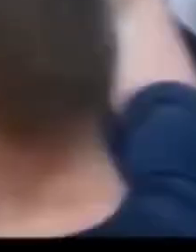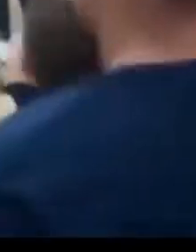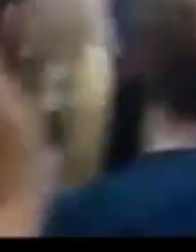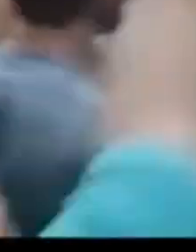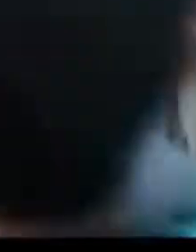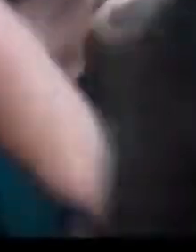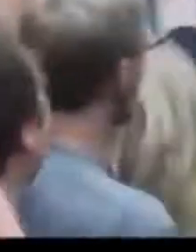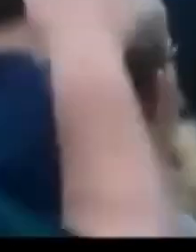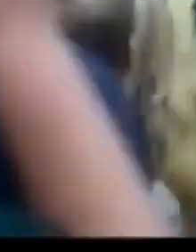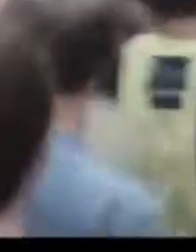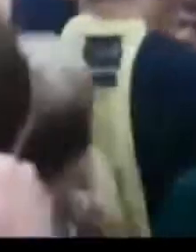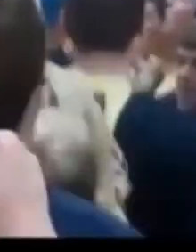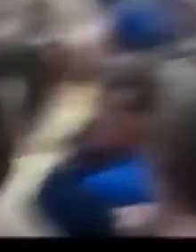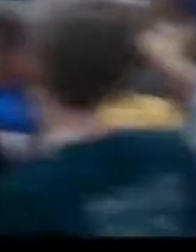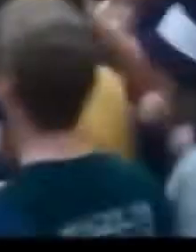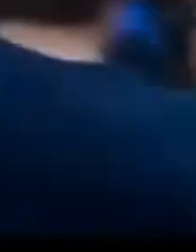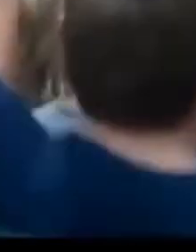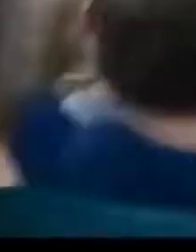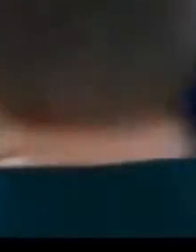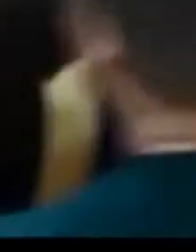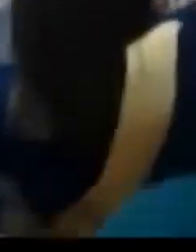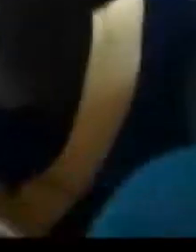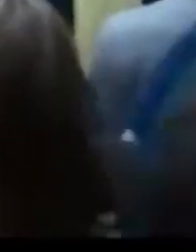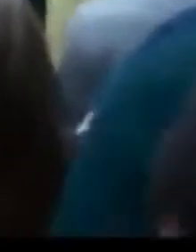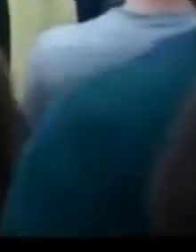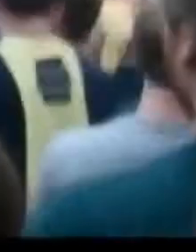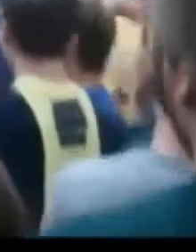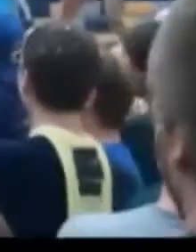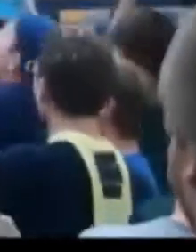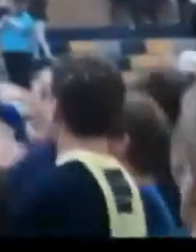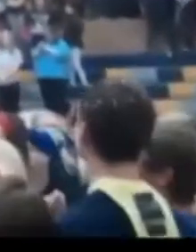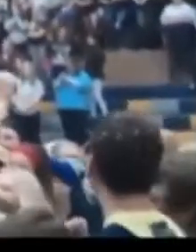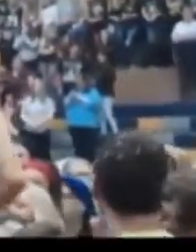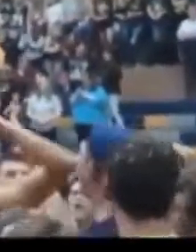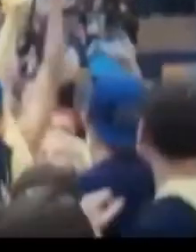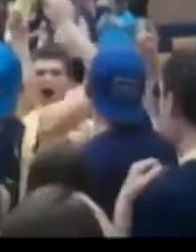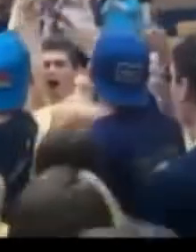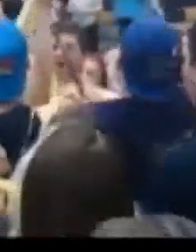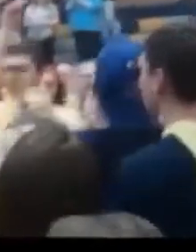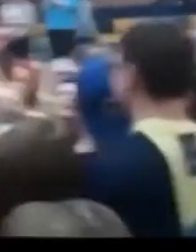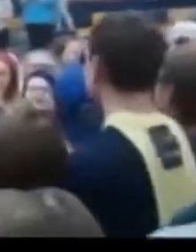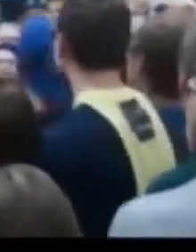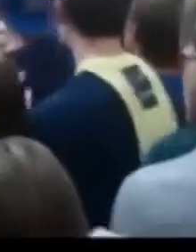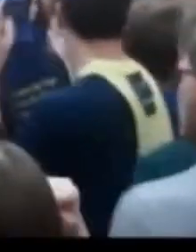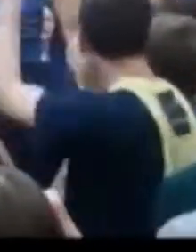Thank you.